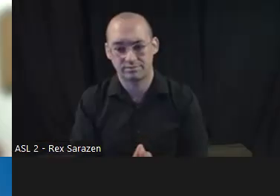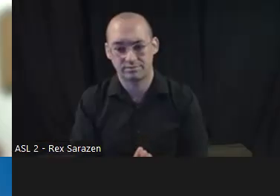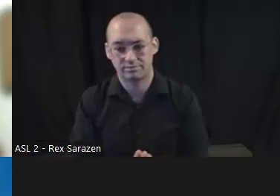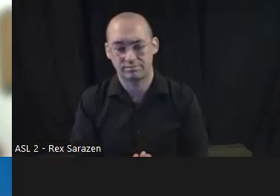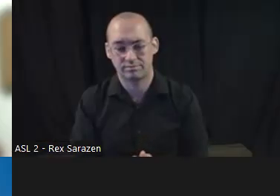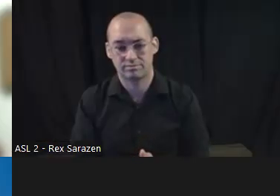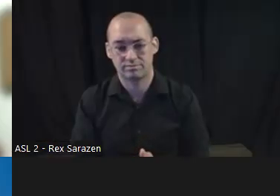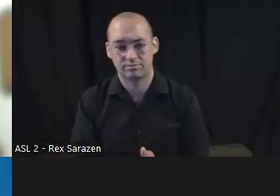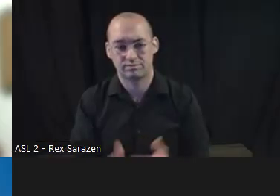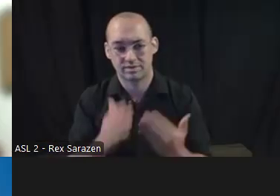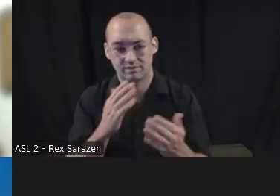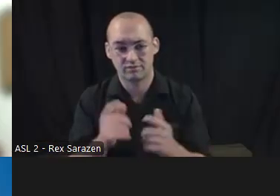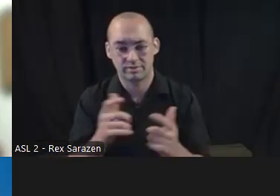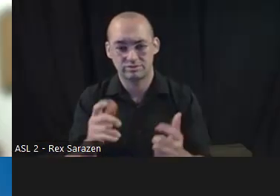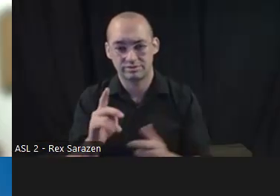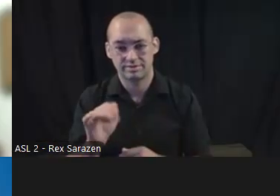Yeah, thank you so much, Kim.